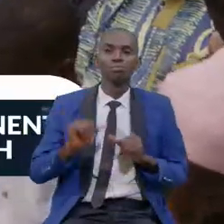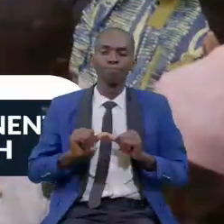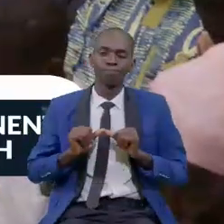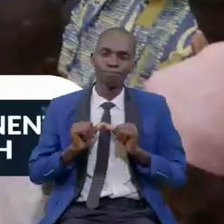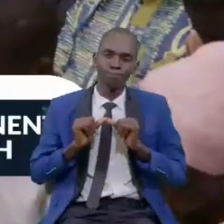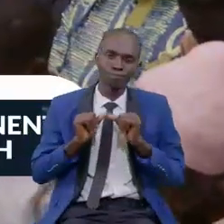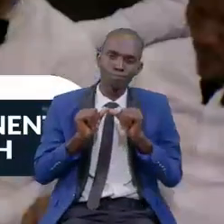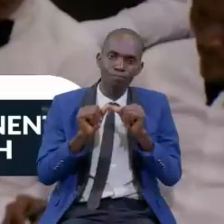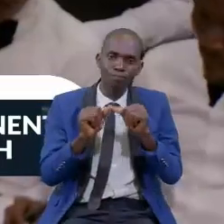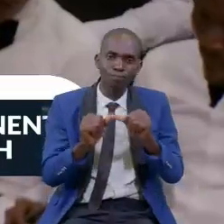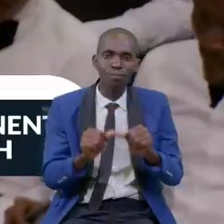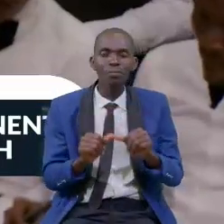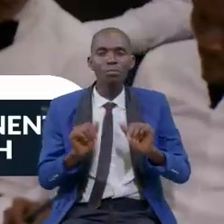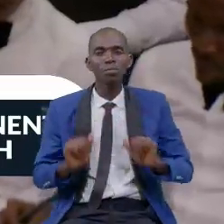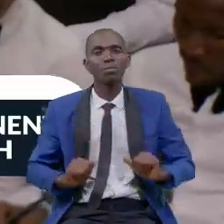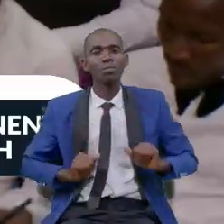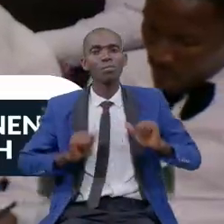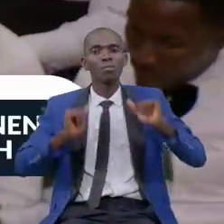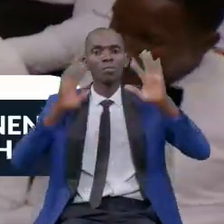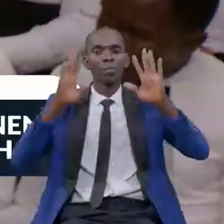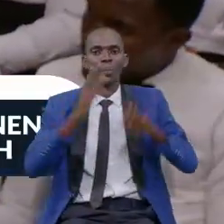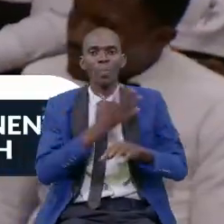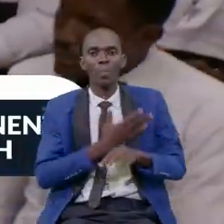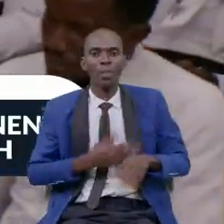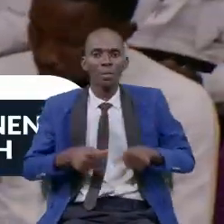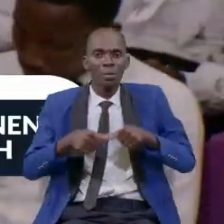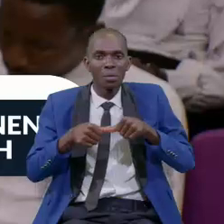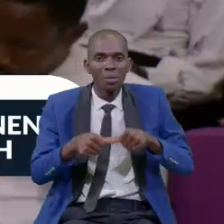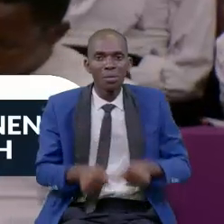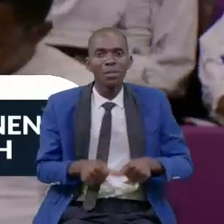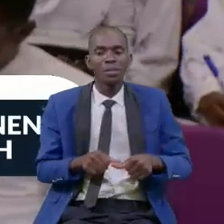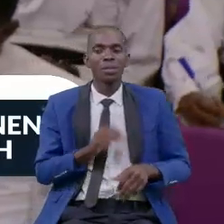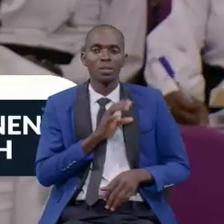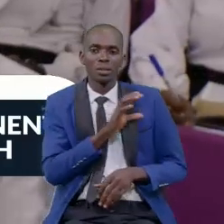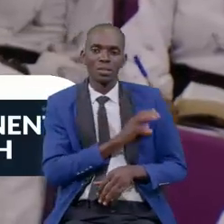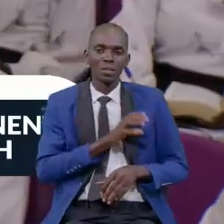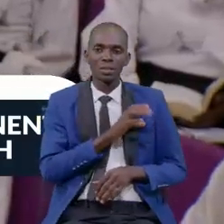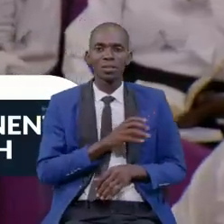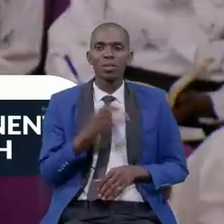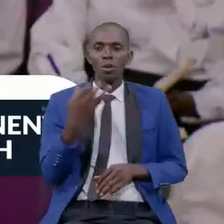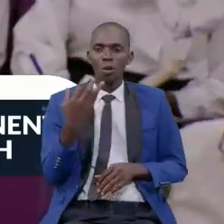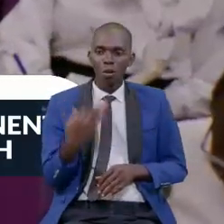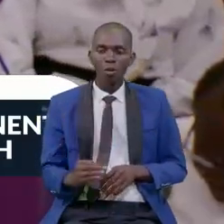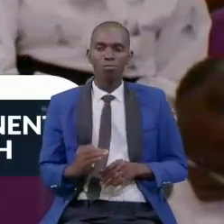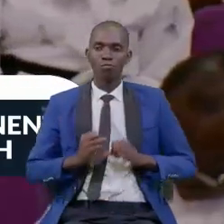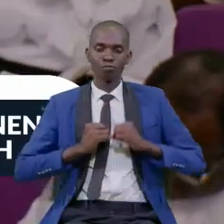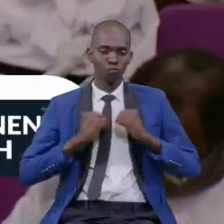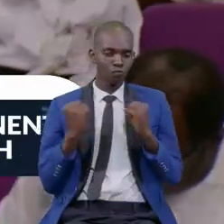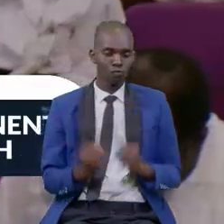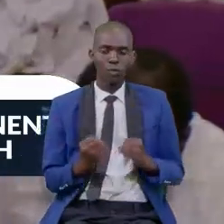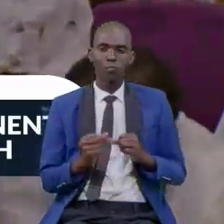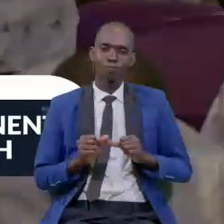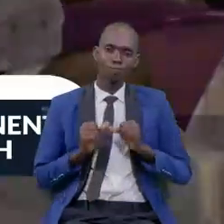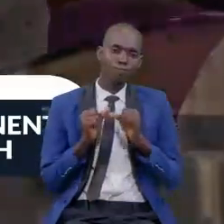consecration and permanent characteristics of resilient faith. Resilient